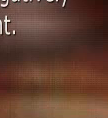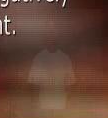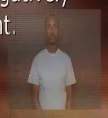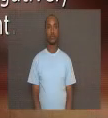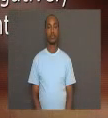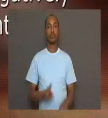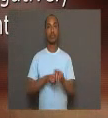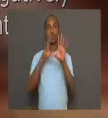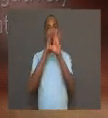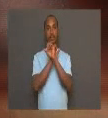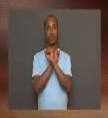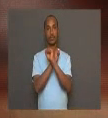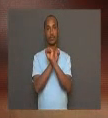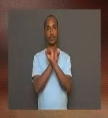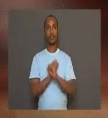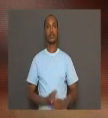Time's up.